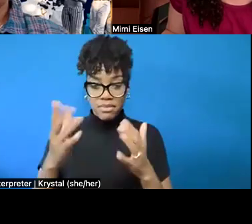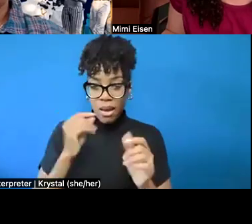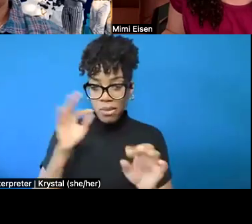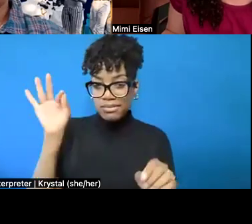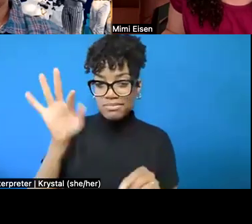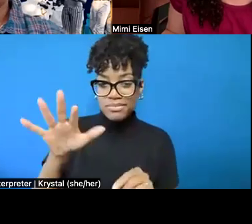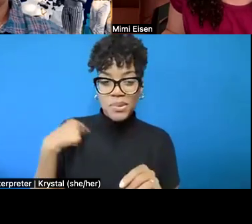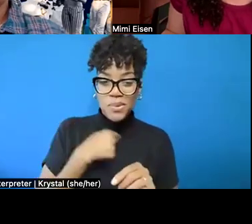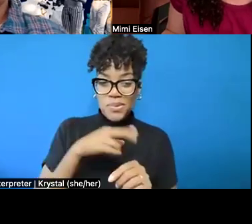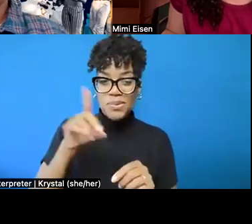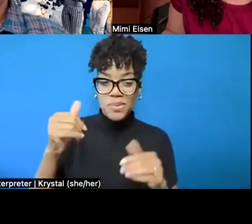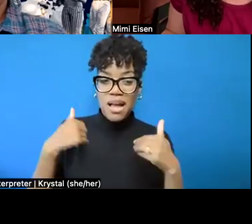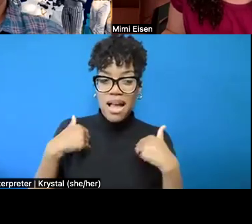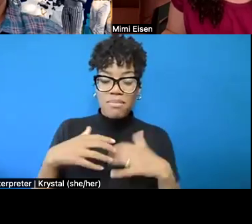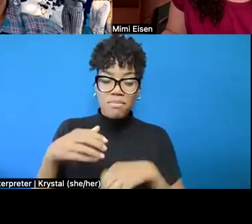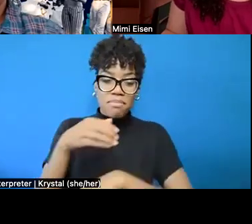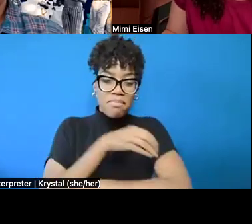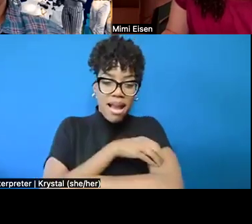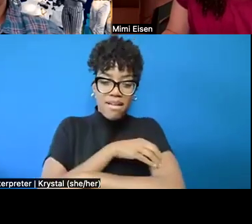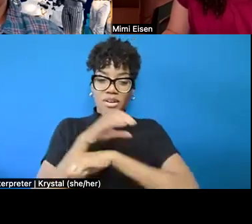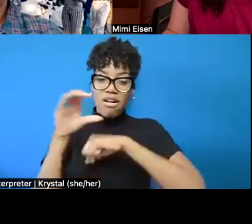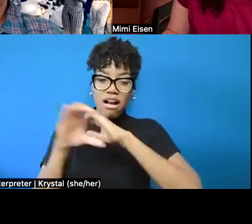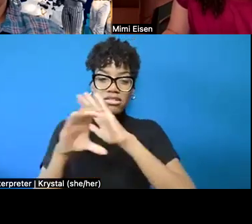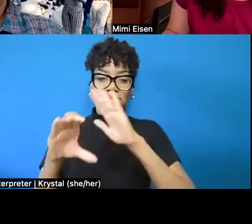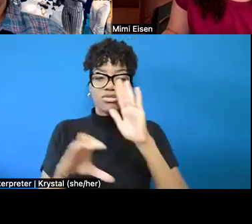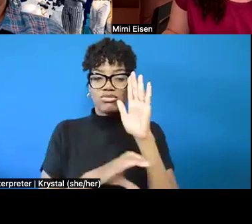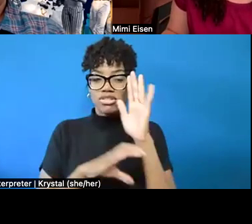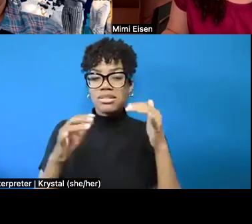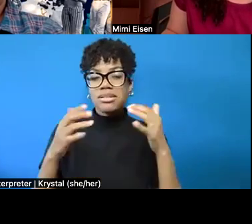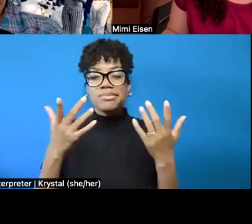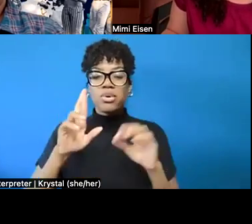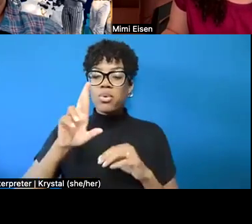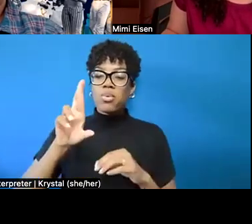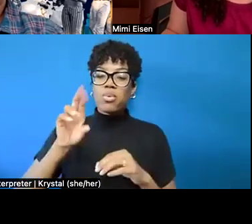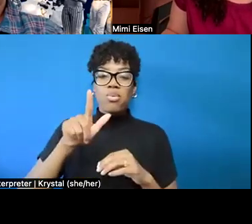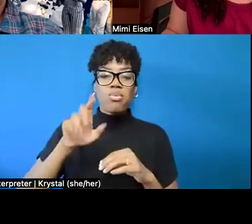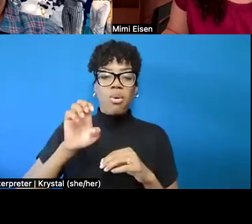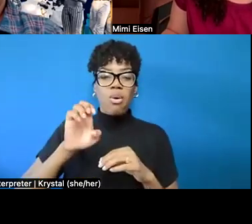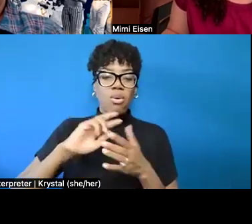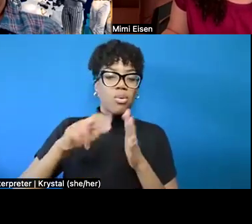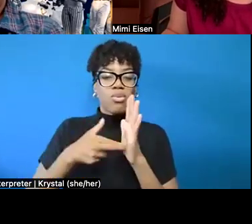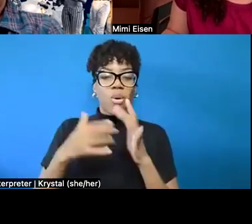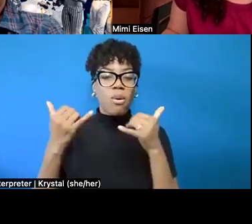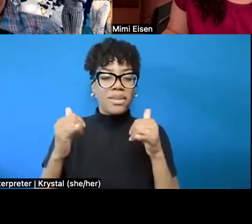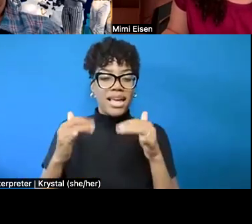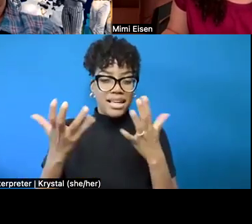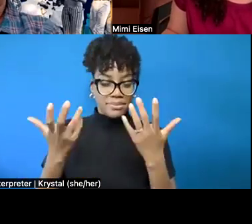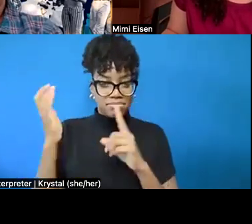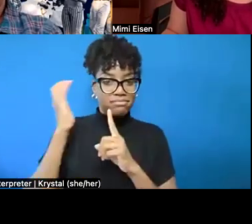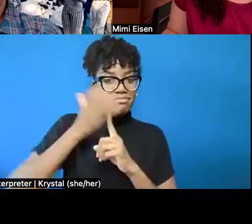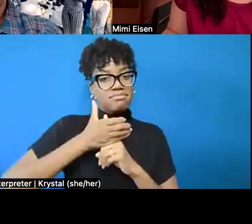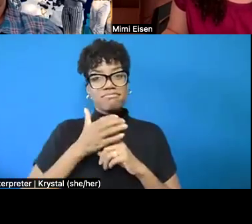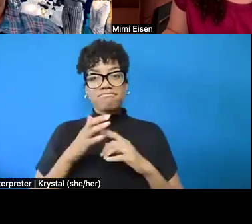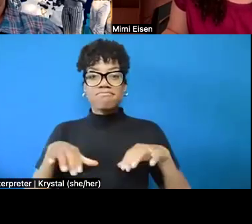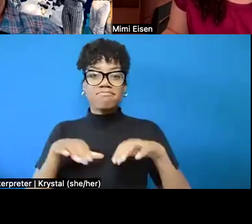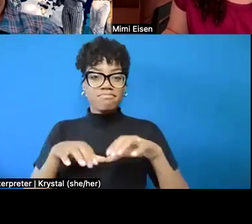Bill Bigelow that I used to use in my class. But Jesse, I'm curious about your new lesson. Can you talk a bit more